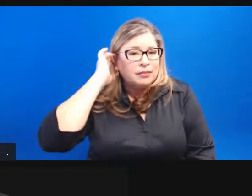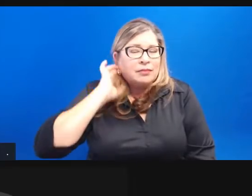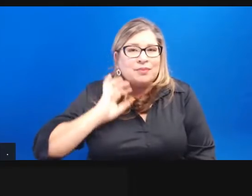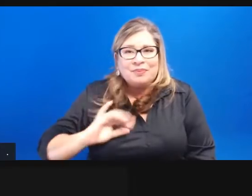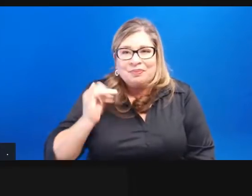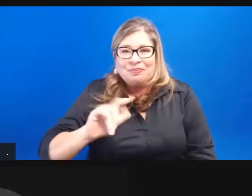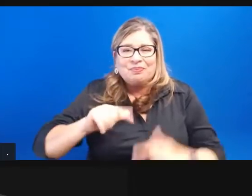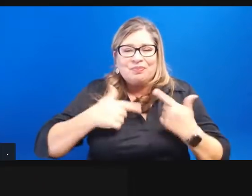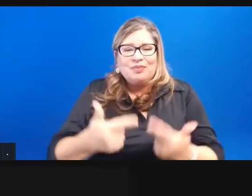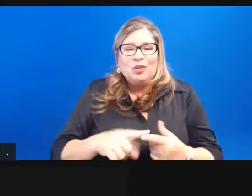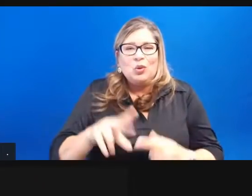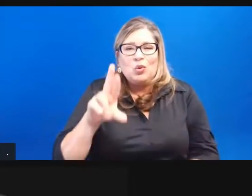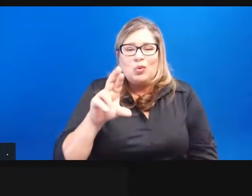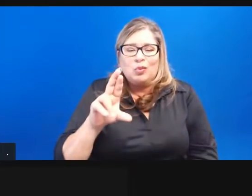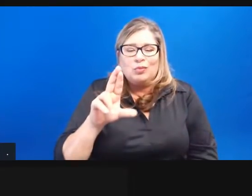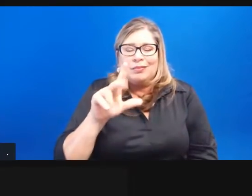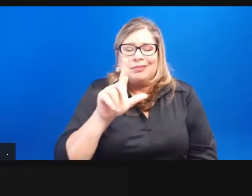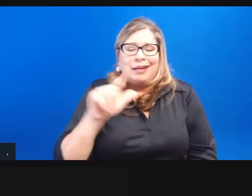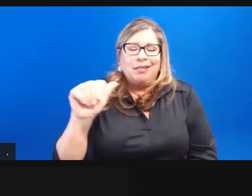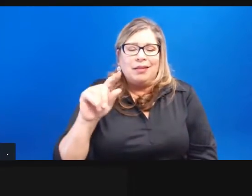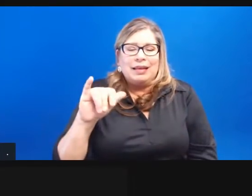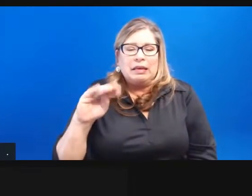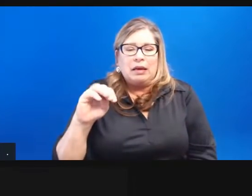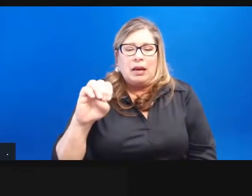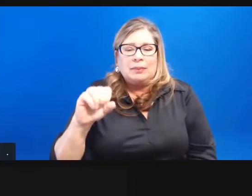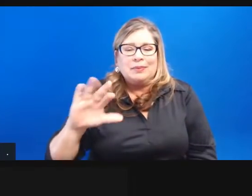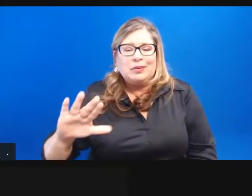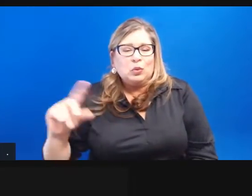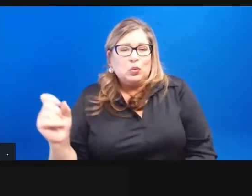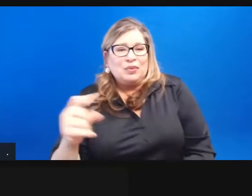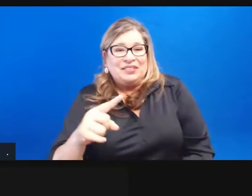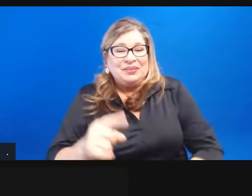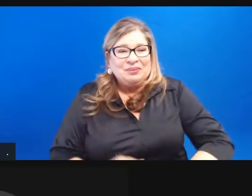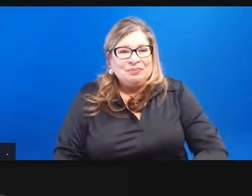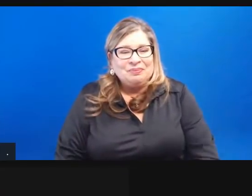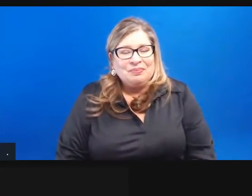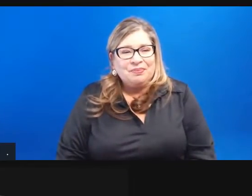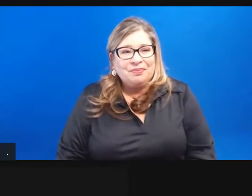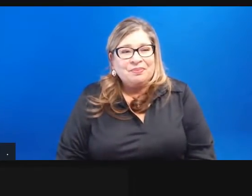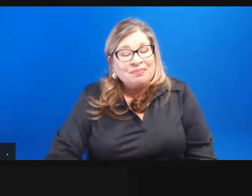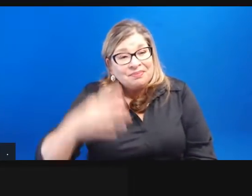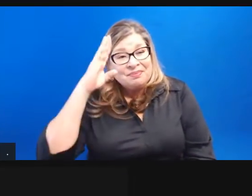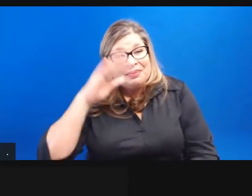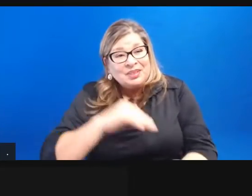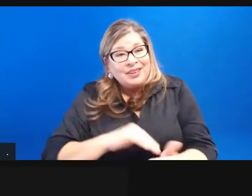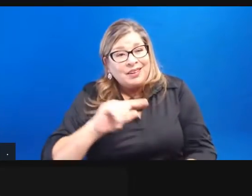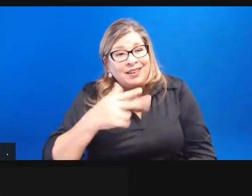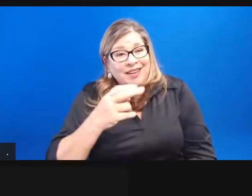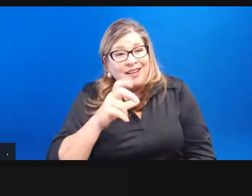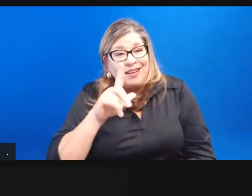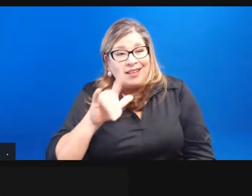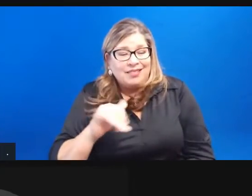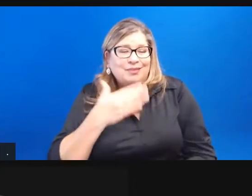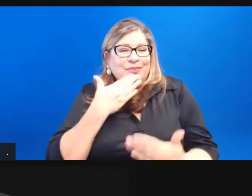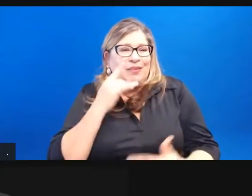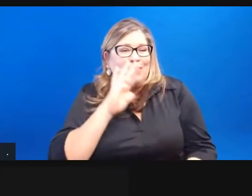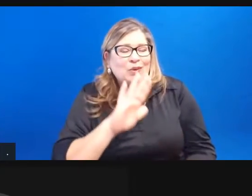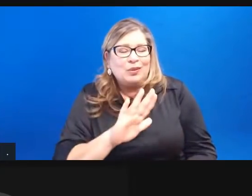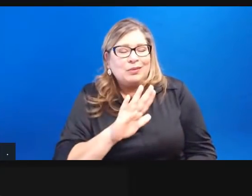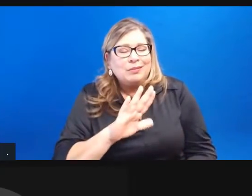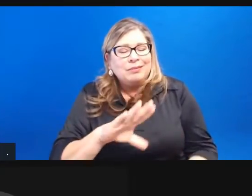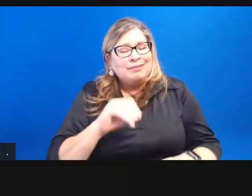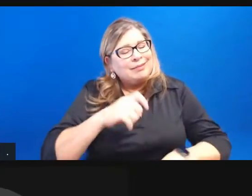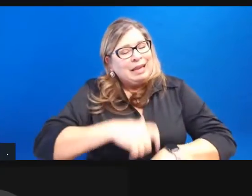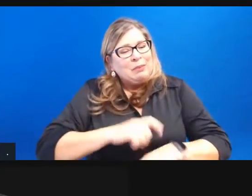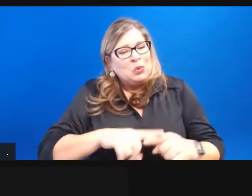ron lin los angeles times hey dr galley thanks so much for taking our questions uh two questions for you